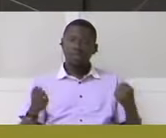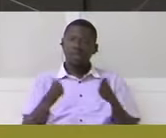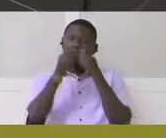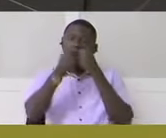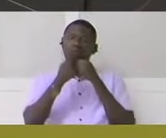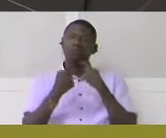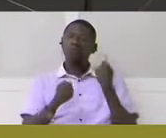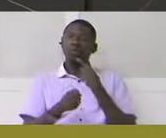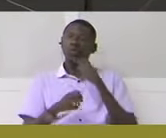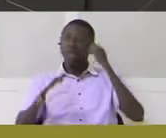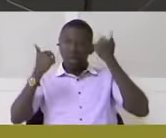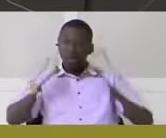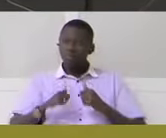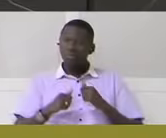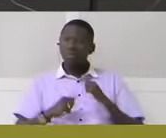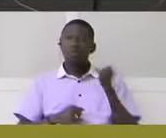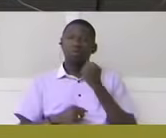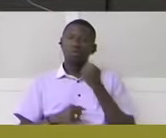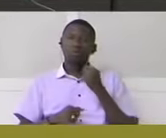overspeeding.